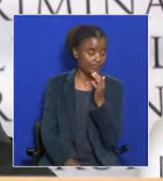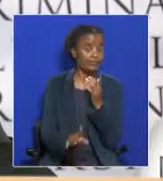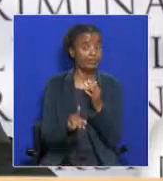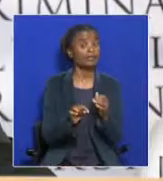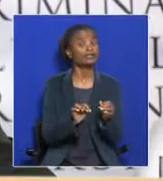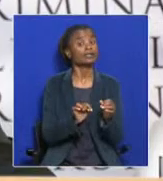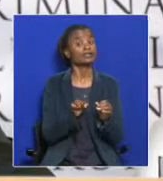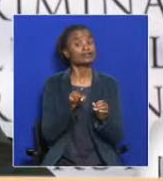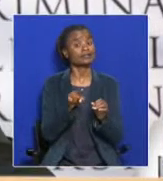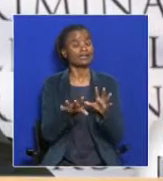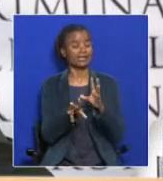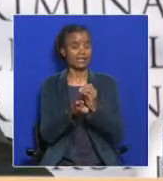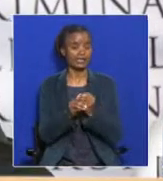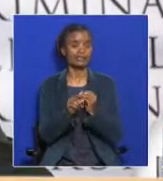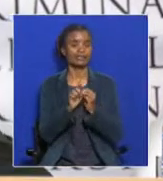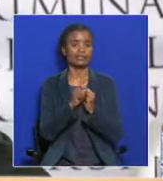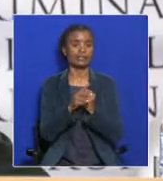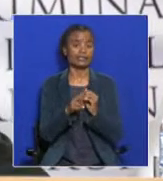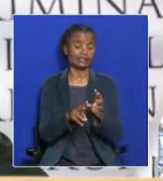at the SOP,